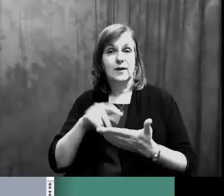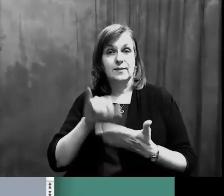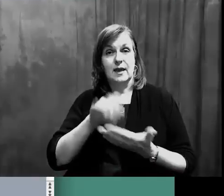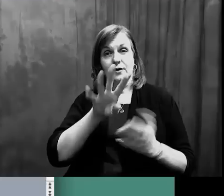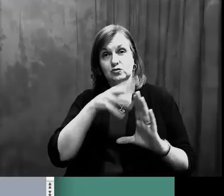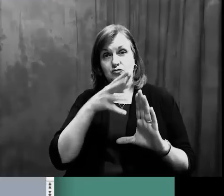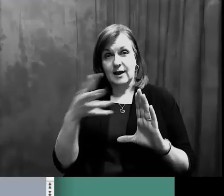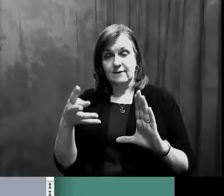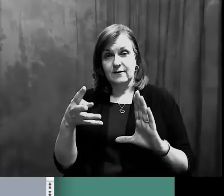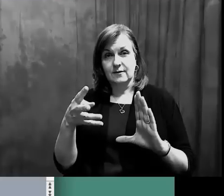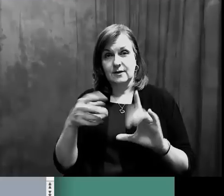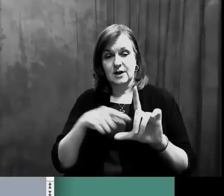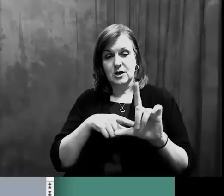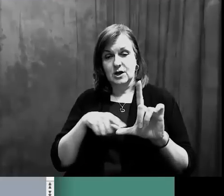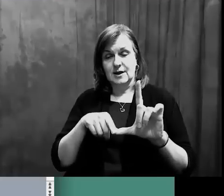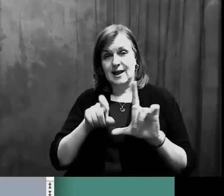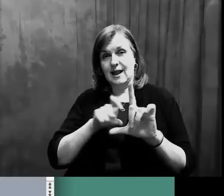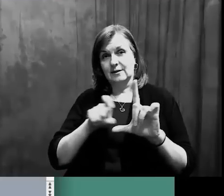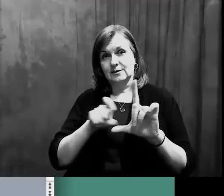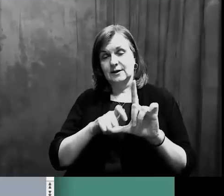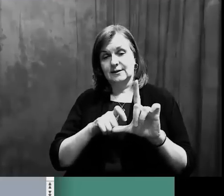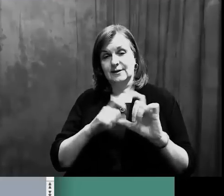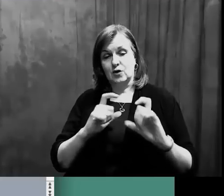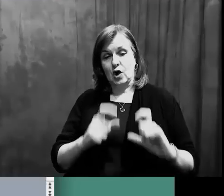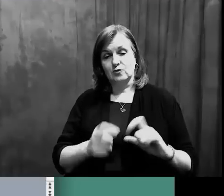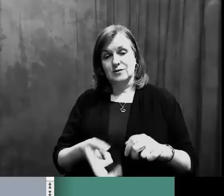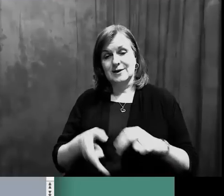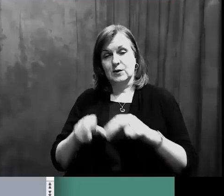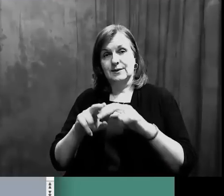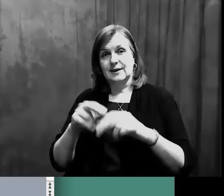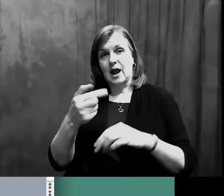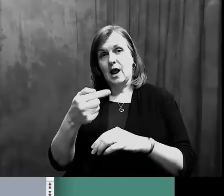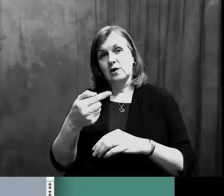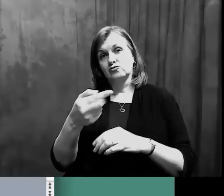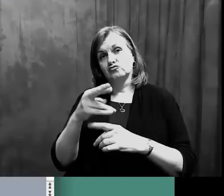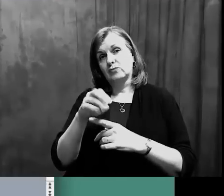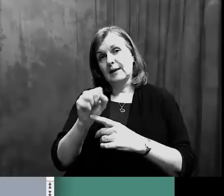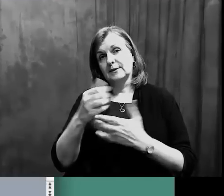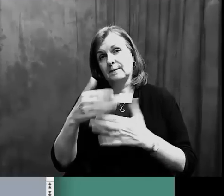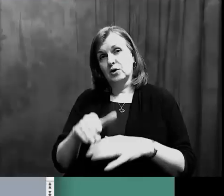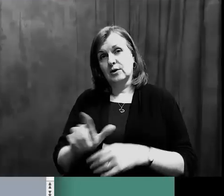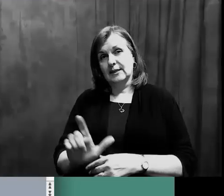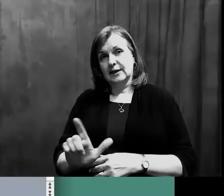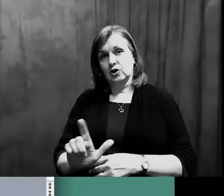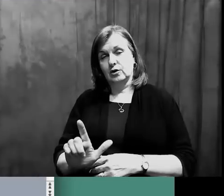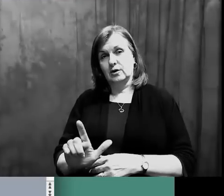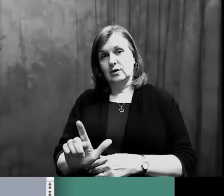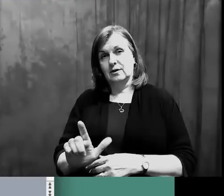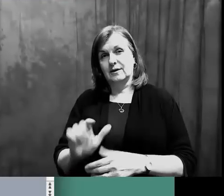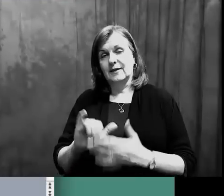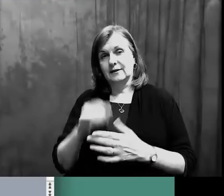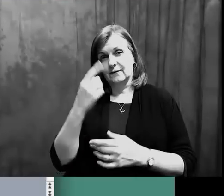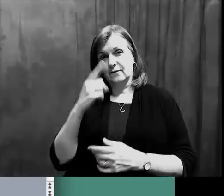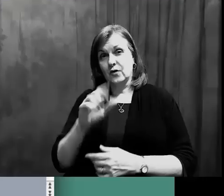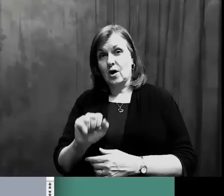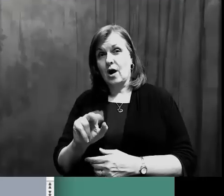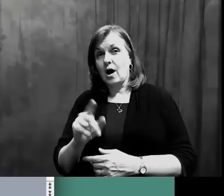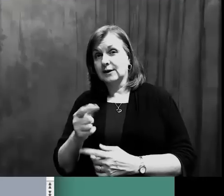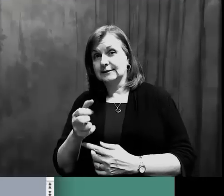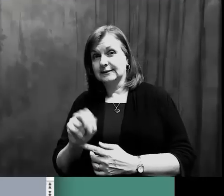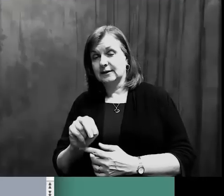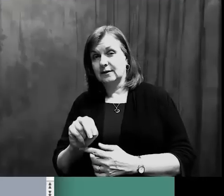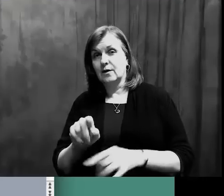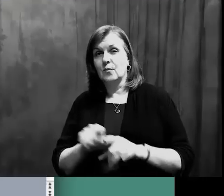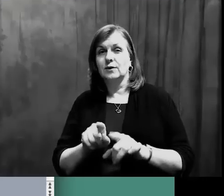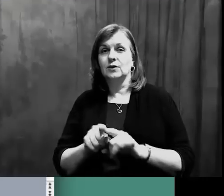we look at this figure, we have this increasing concentration in grams per liter of auxin, but